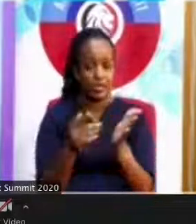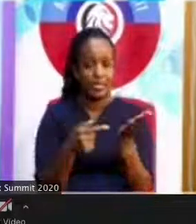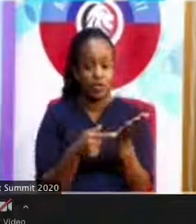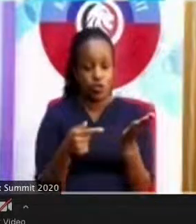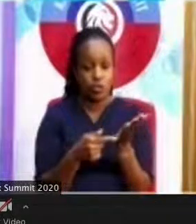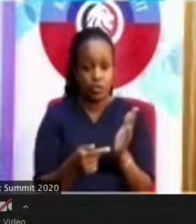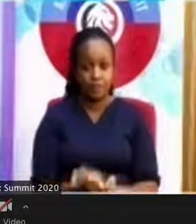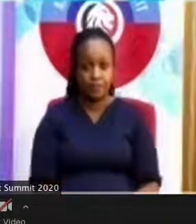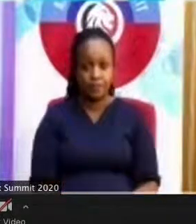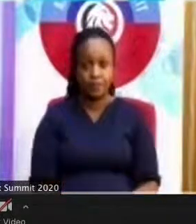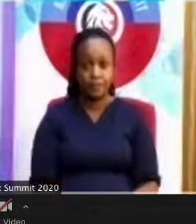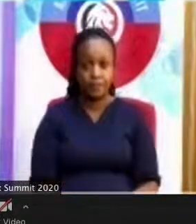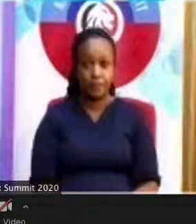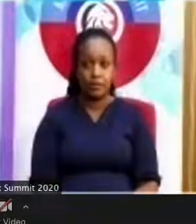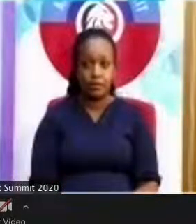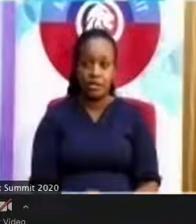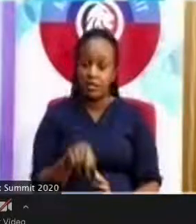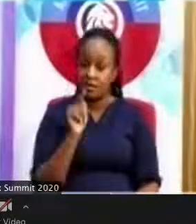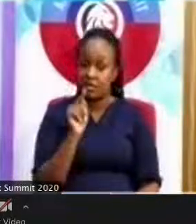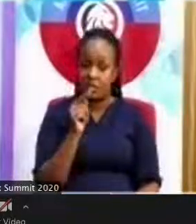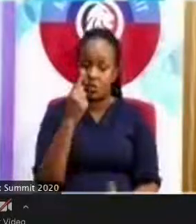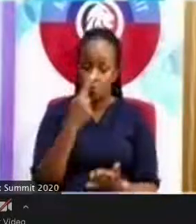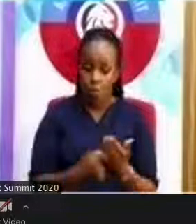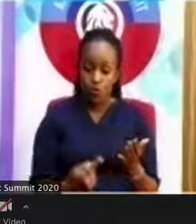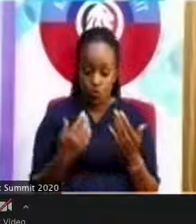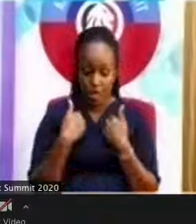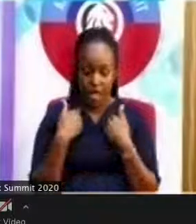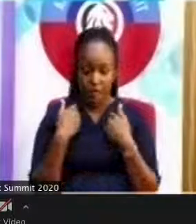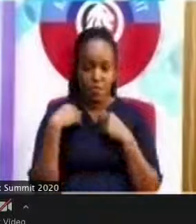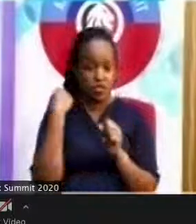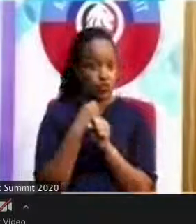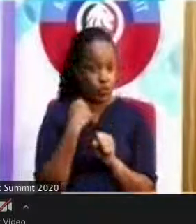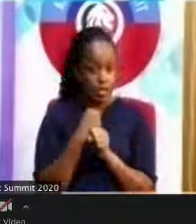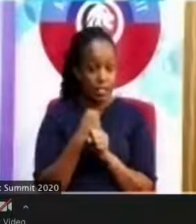This is what we currently are putting in place.